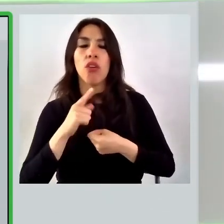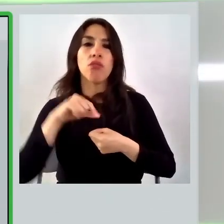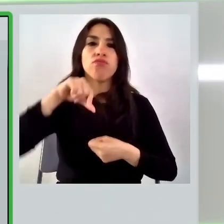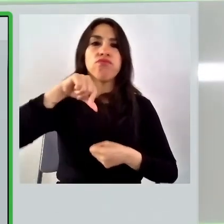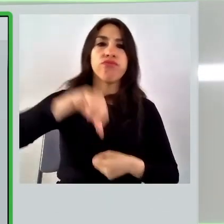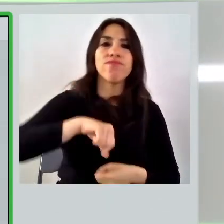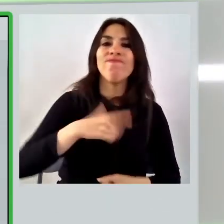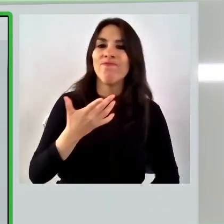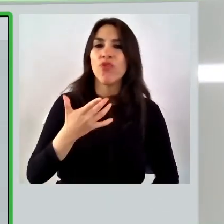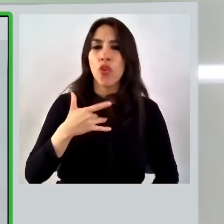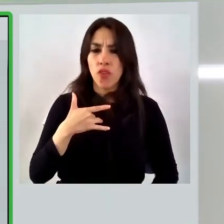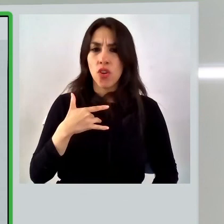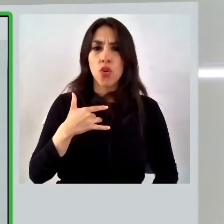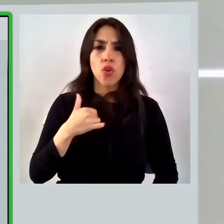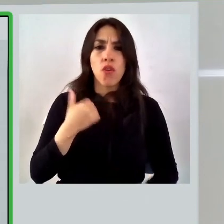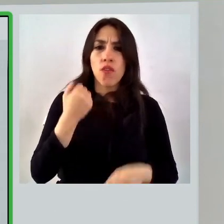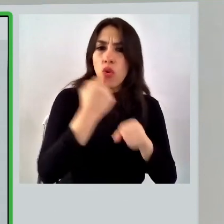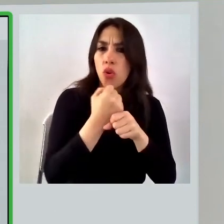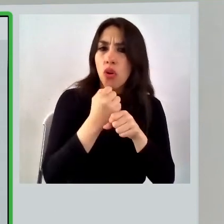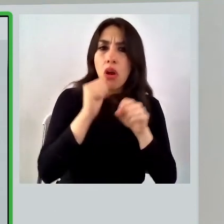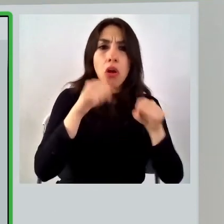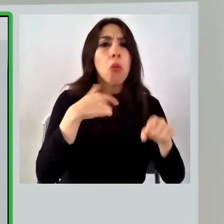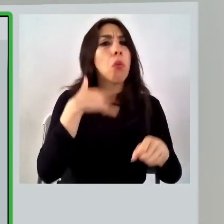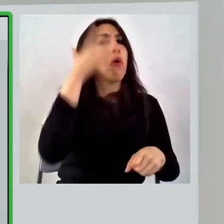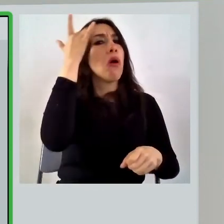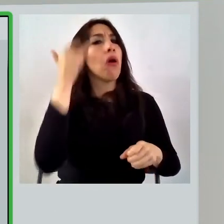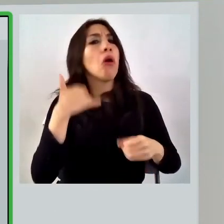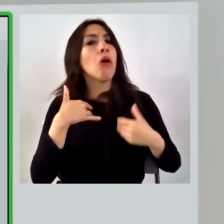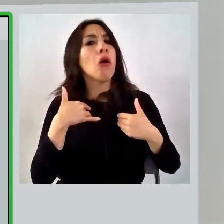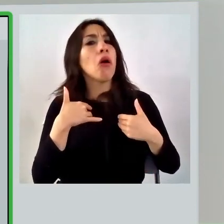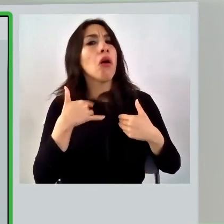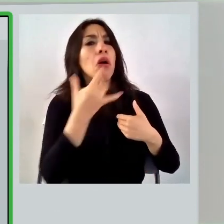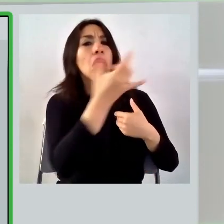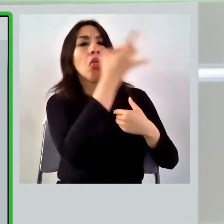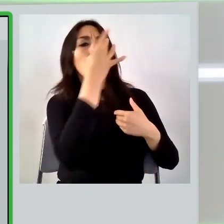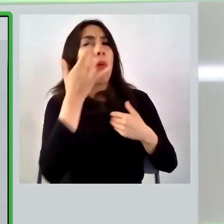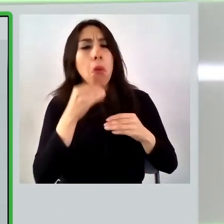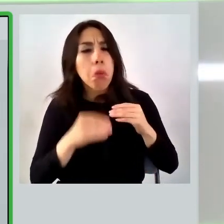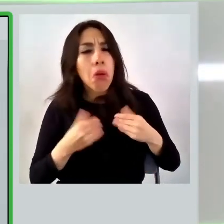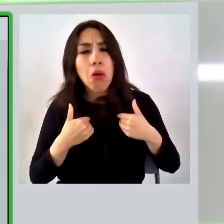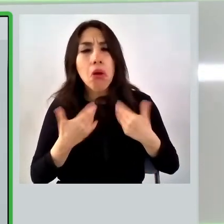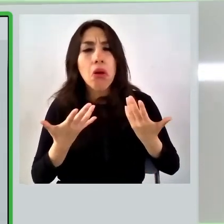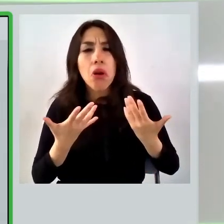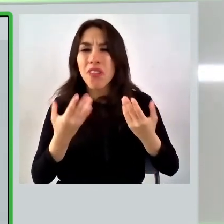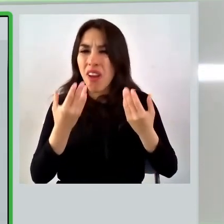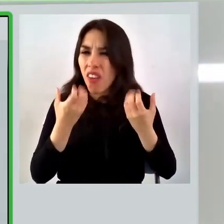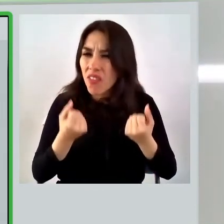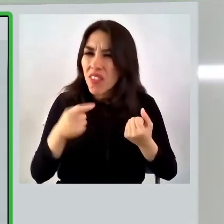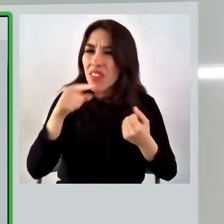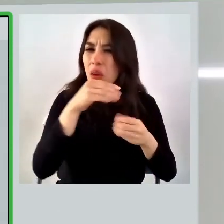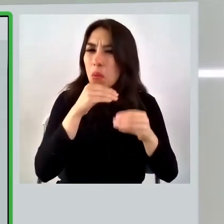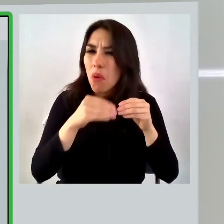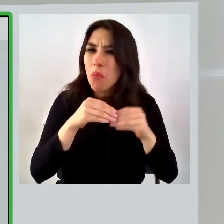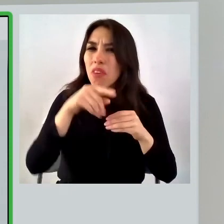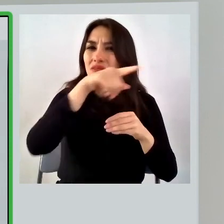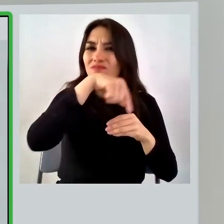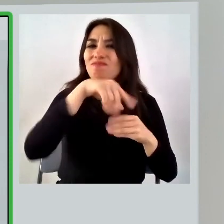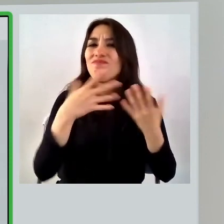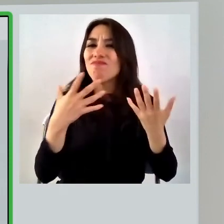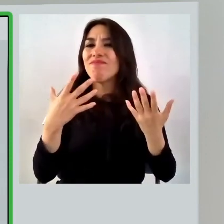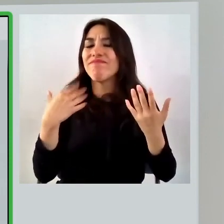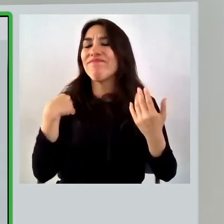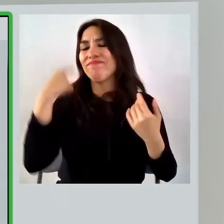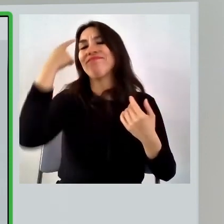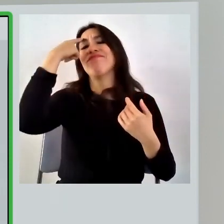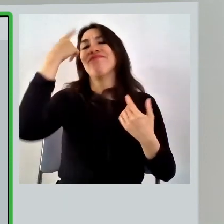of transparency and trust in workplaces, the sense that employees don't feel safe about